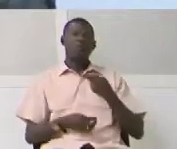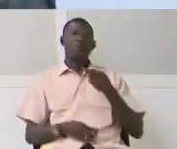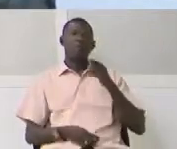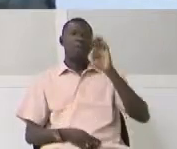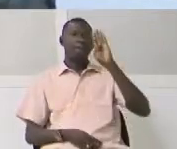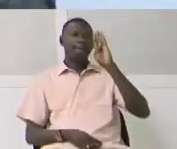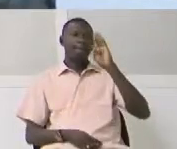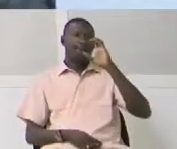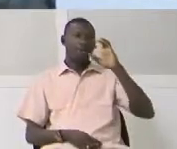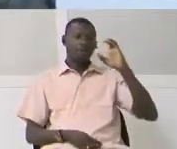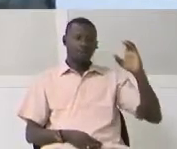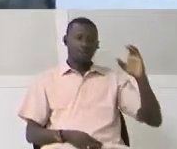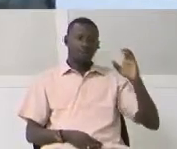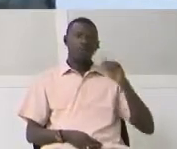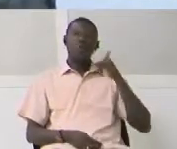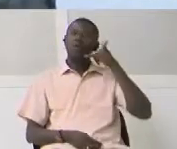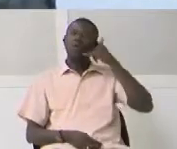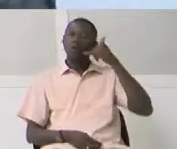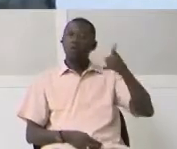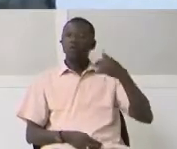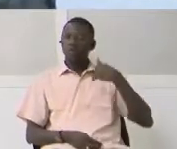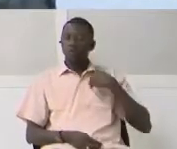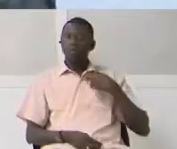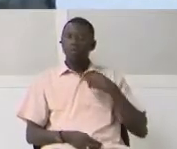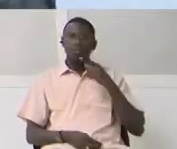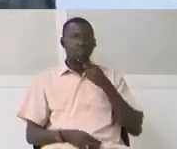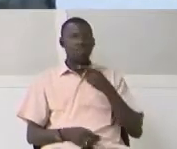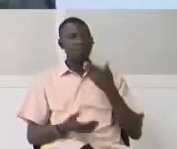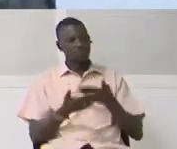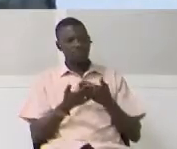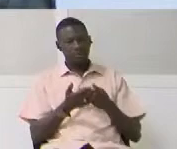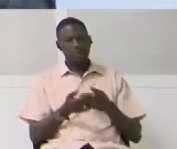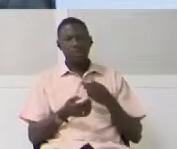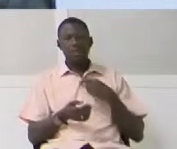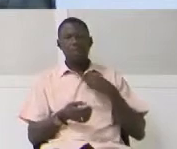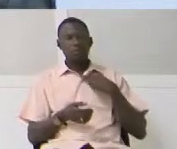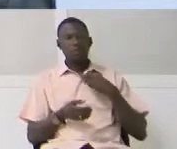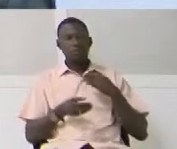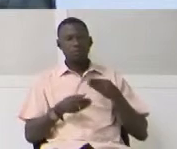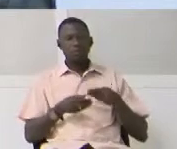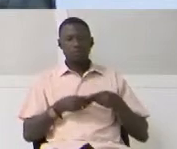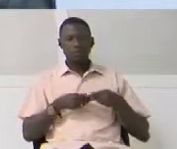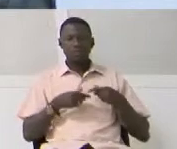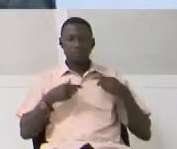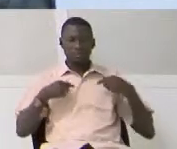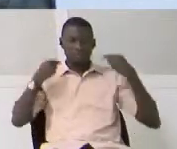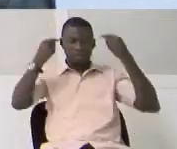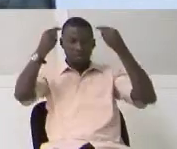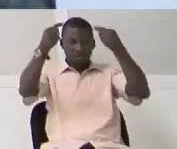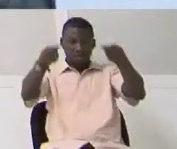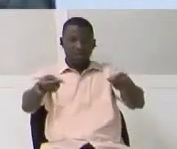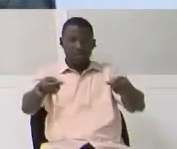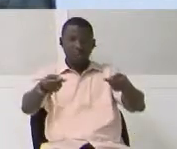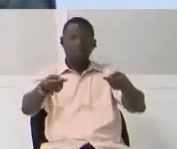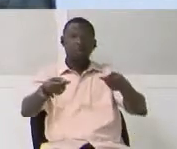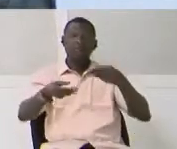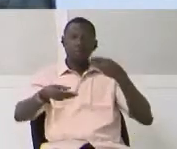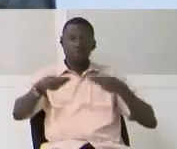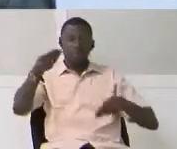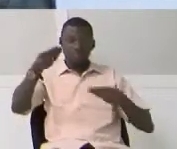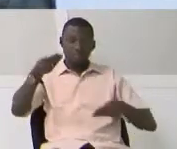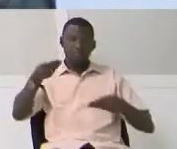Ma mane ko wai man. Duma politician, duma APRC, and you know, duma politician. Mune ma no li certificate